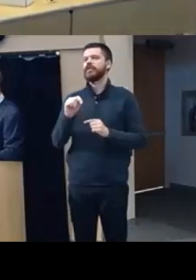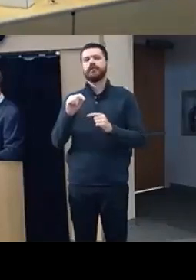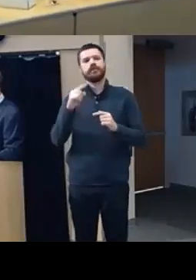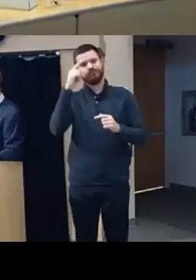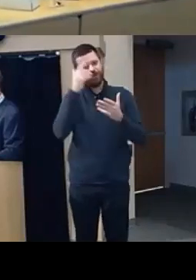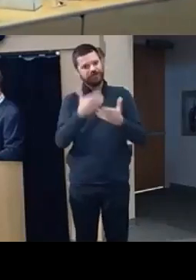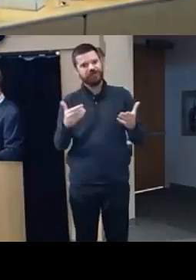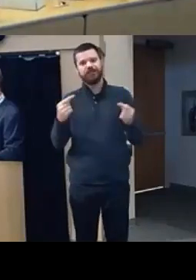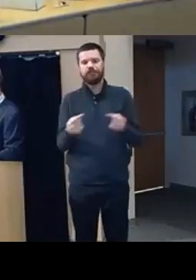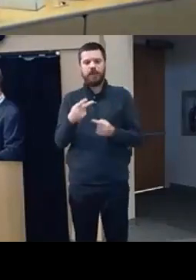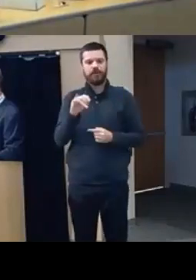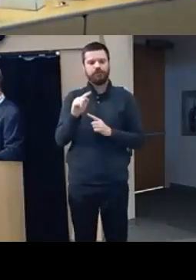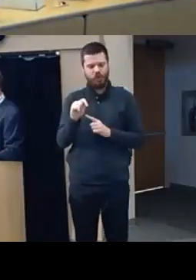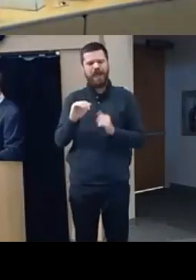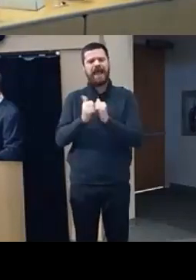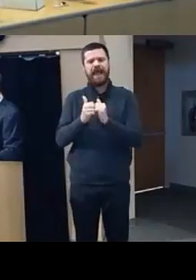way around.